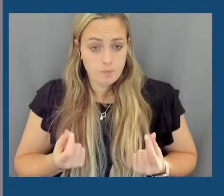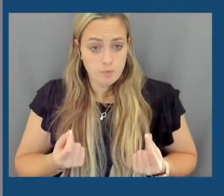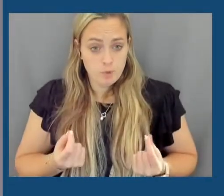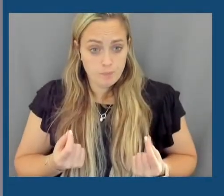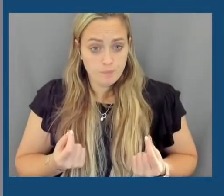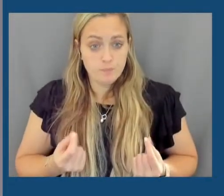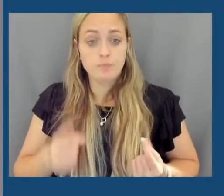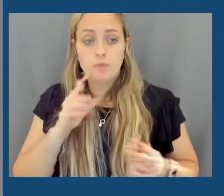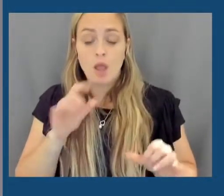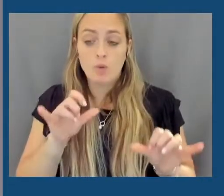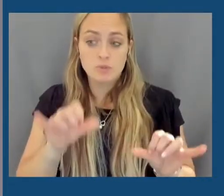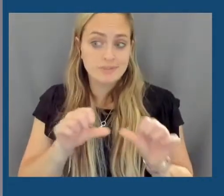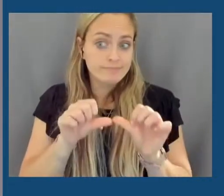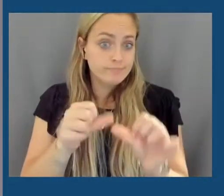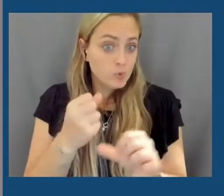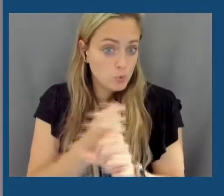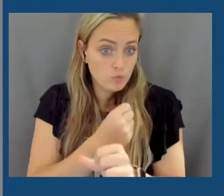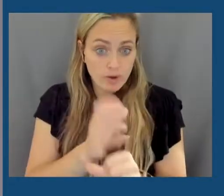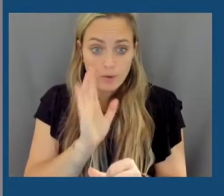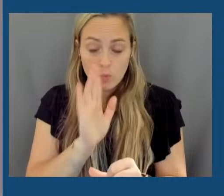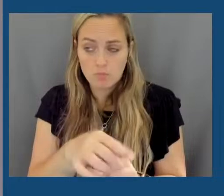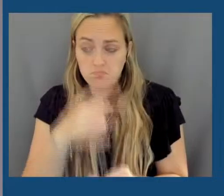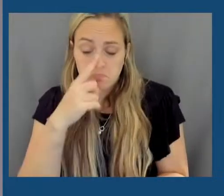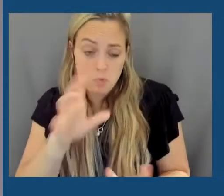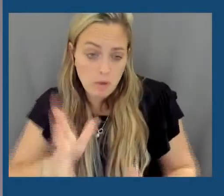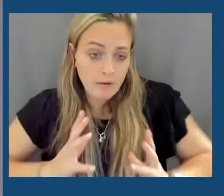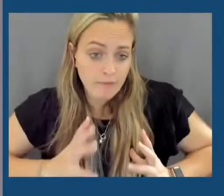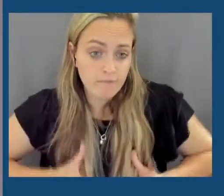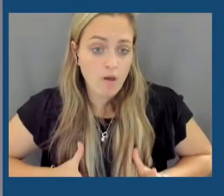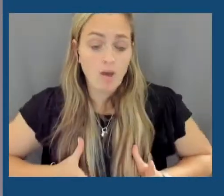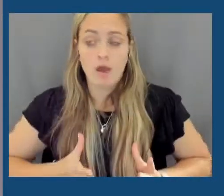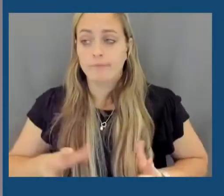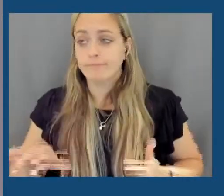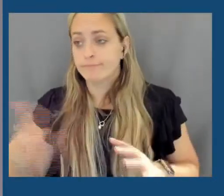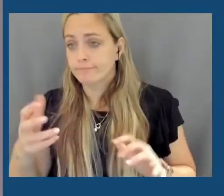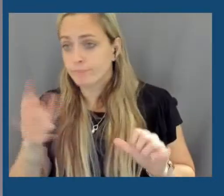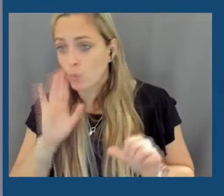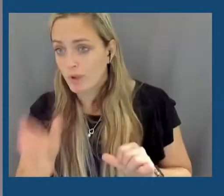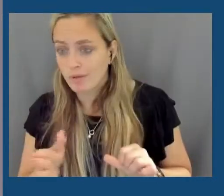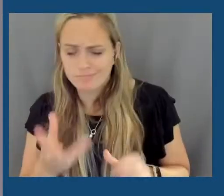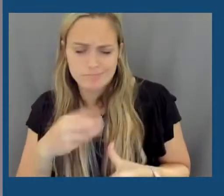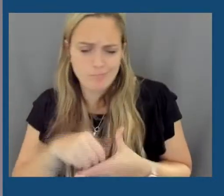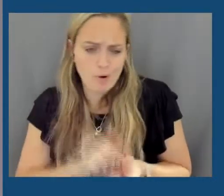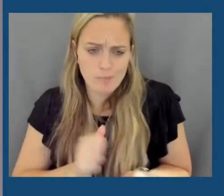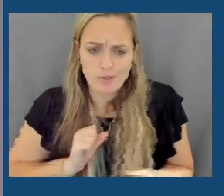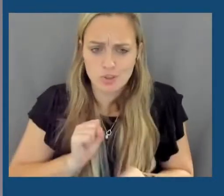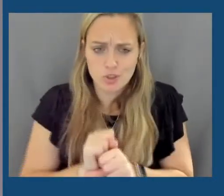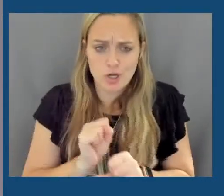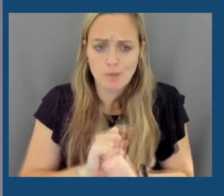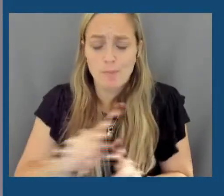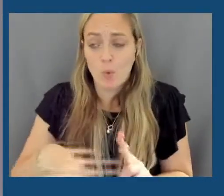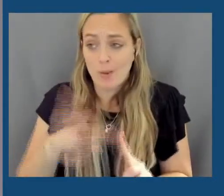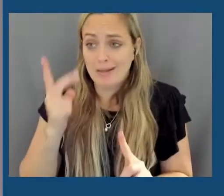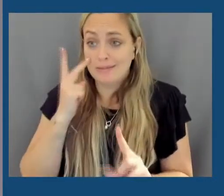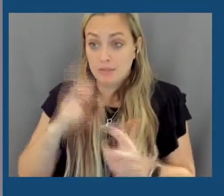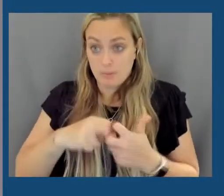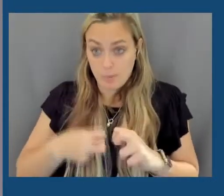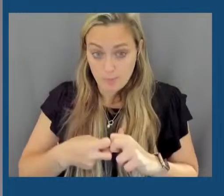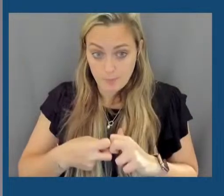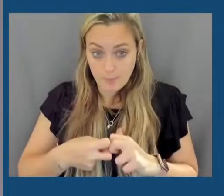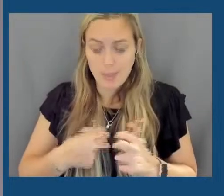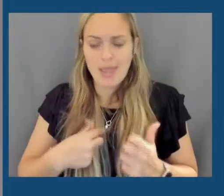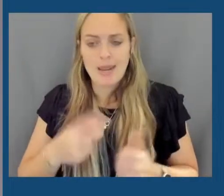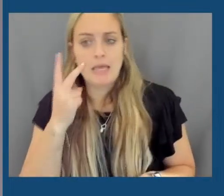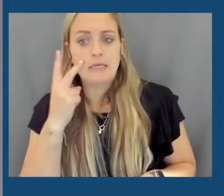in the fight. I don't mind getting knocked around a little bit, it's part of the game, right? But when I see a problem and I see